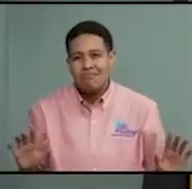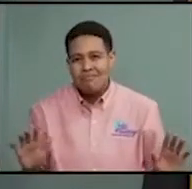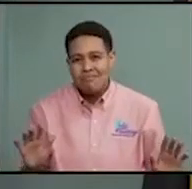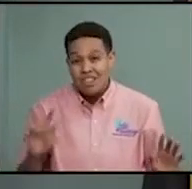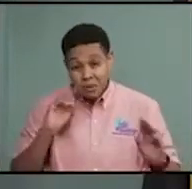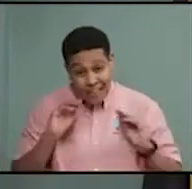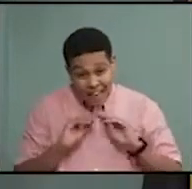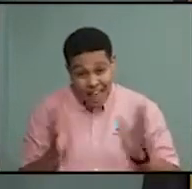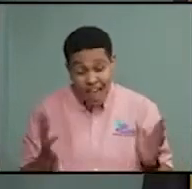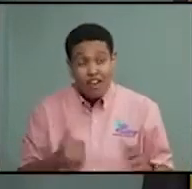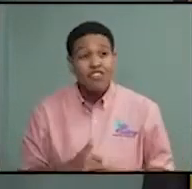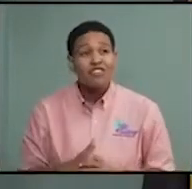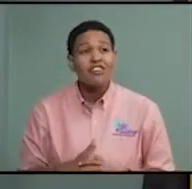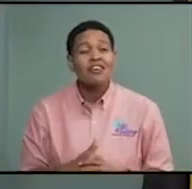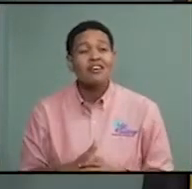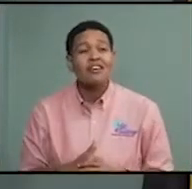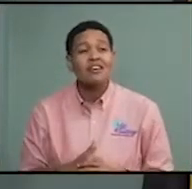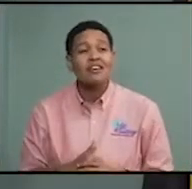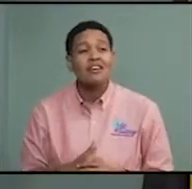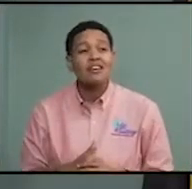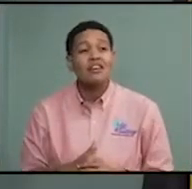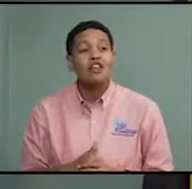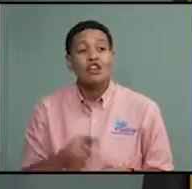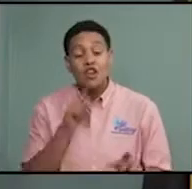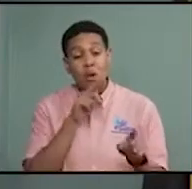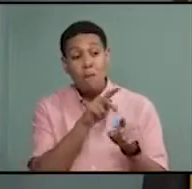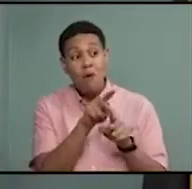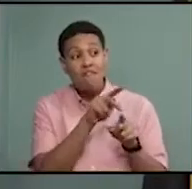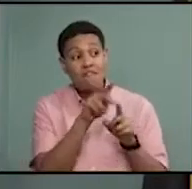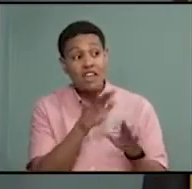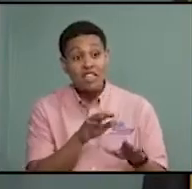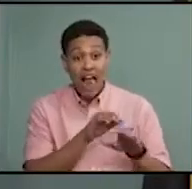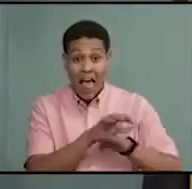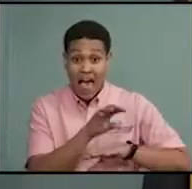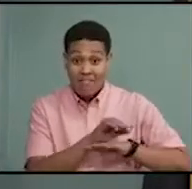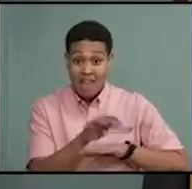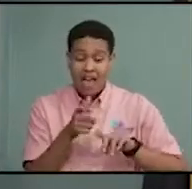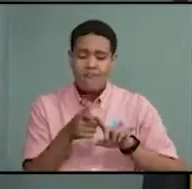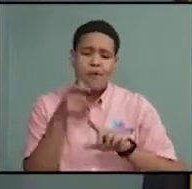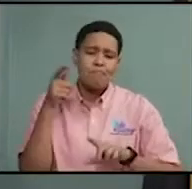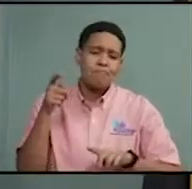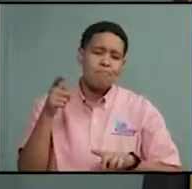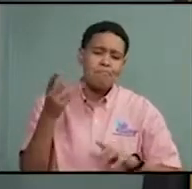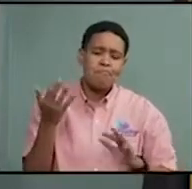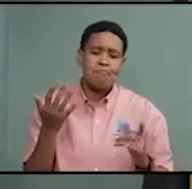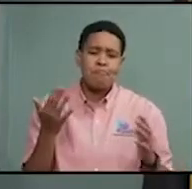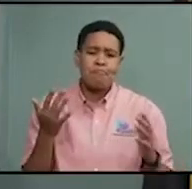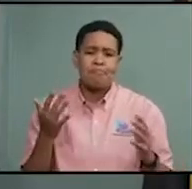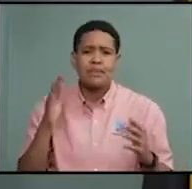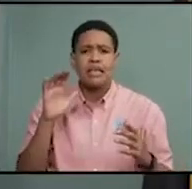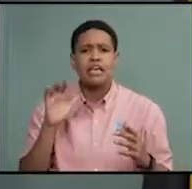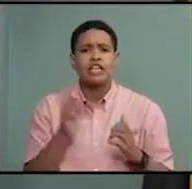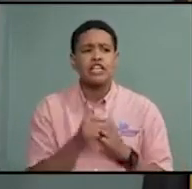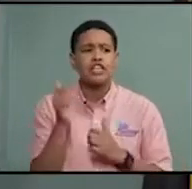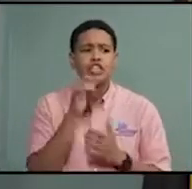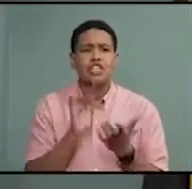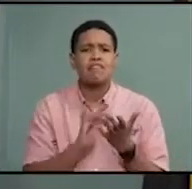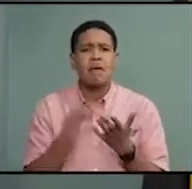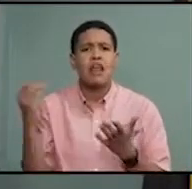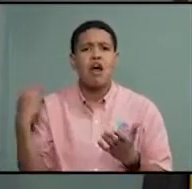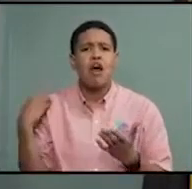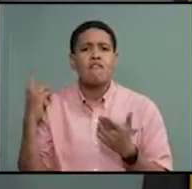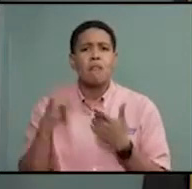clear. The professional advice from the CMO and